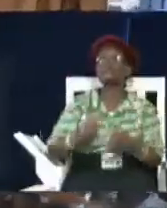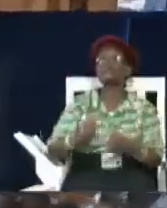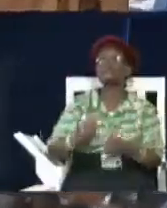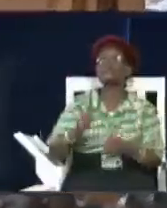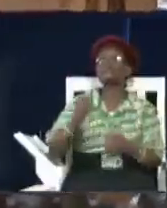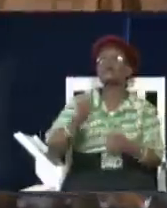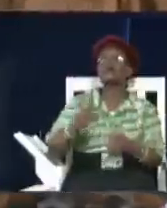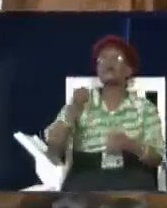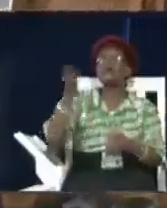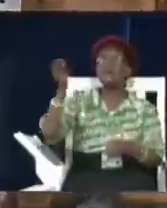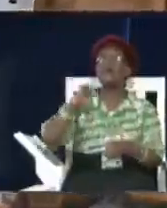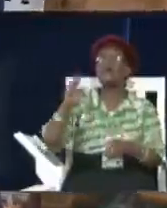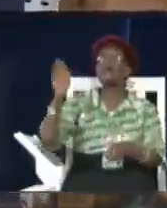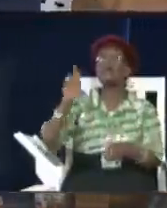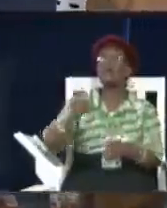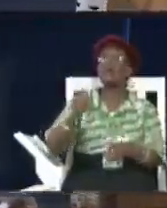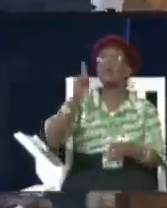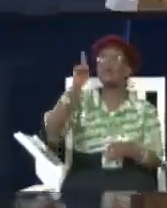No one at all.